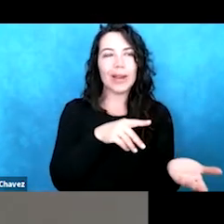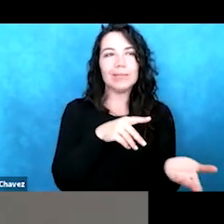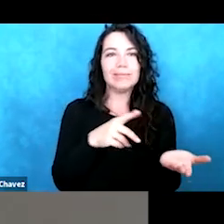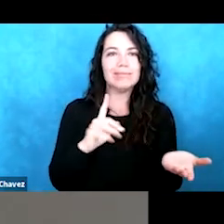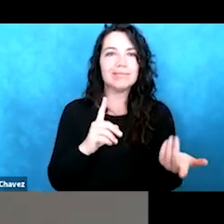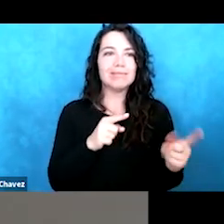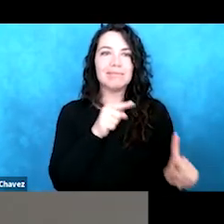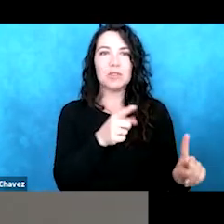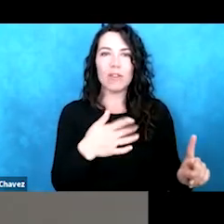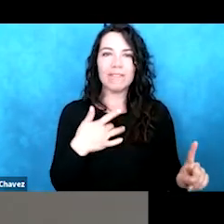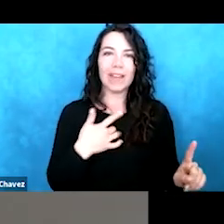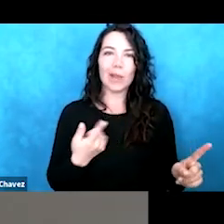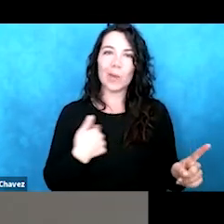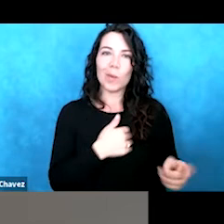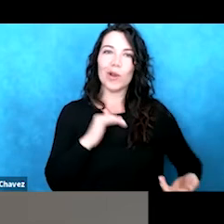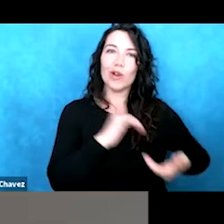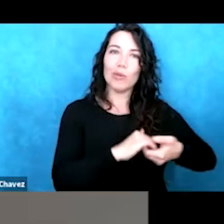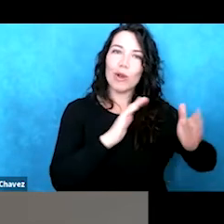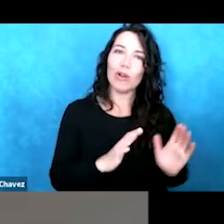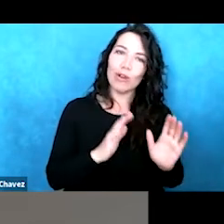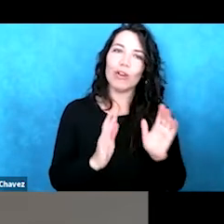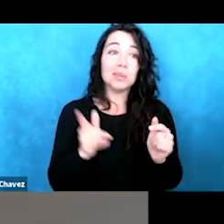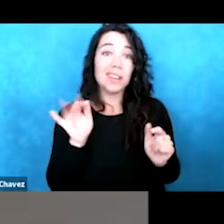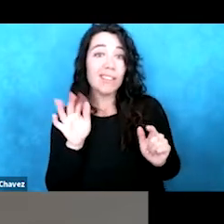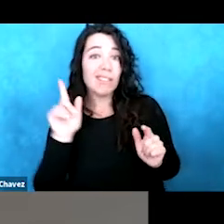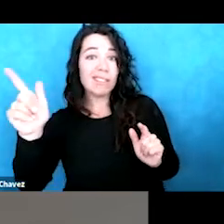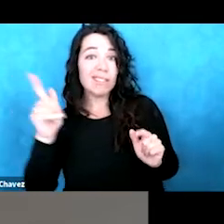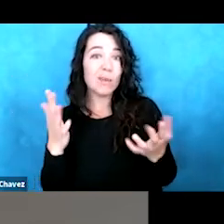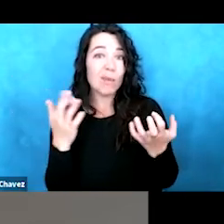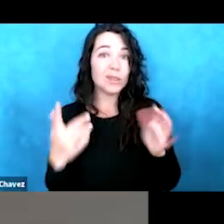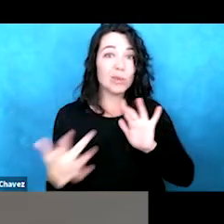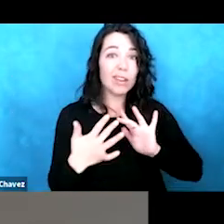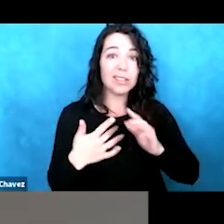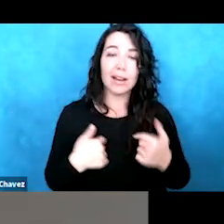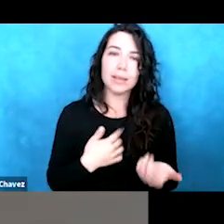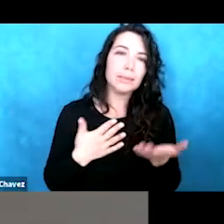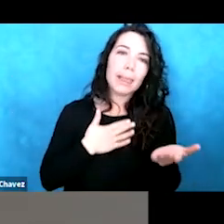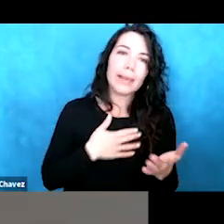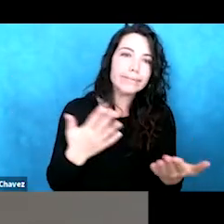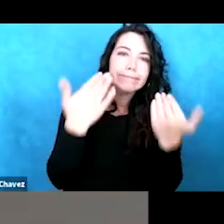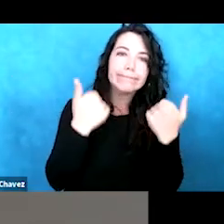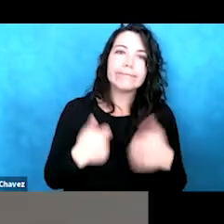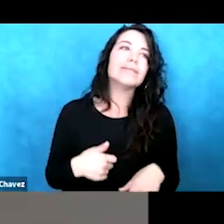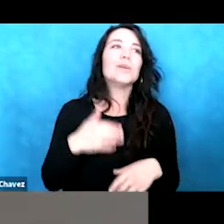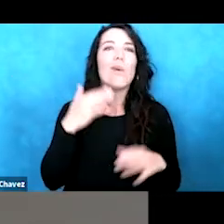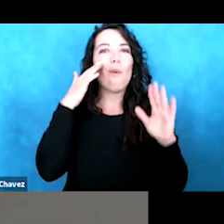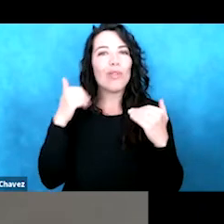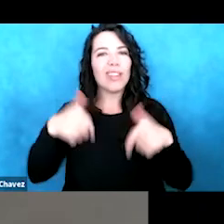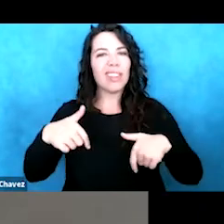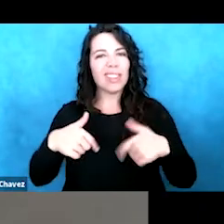any questions offline. If anyone wants to get in touch, please do. But I hope that was useful. I think, yeah, we've learned